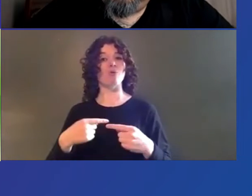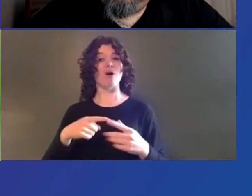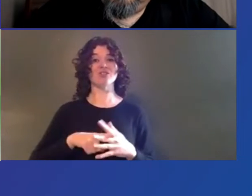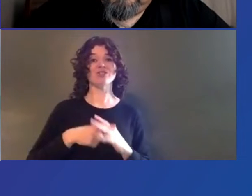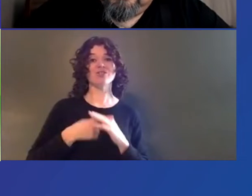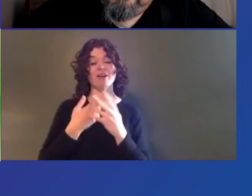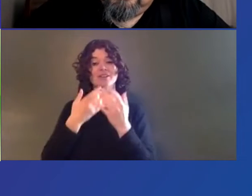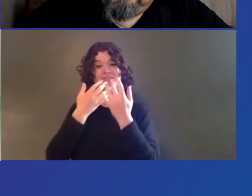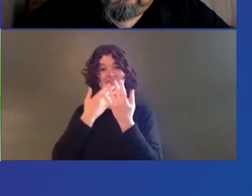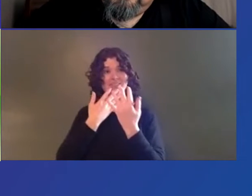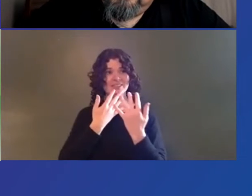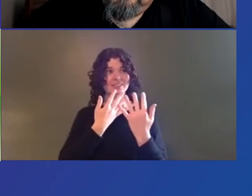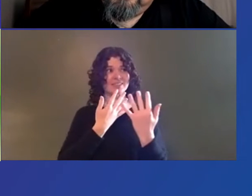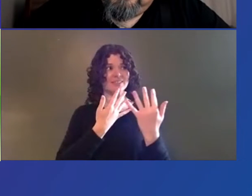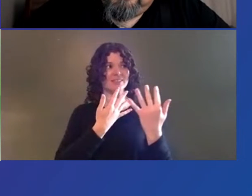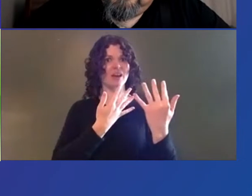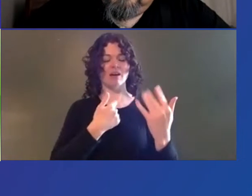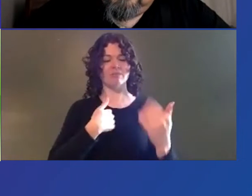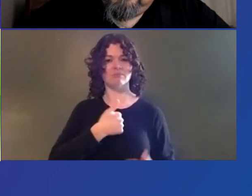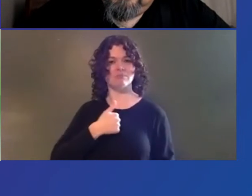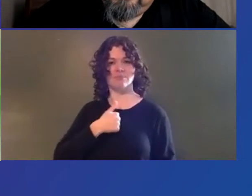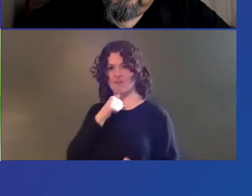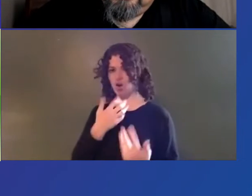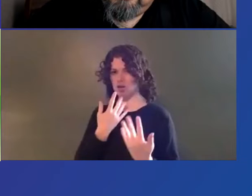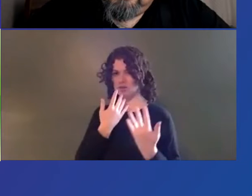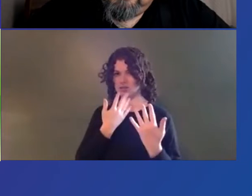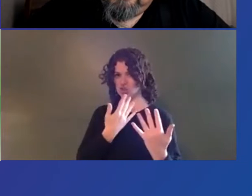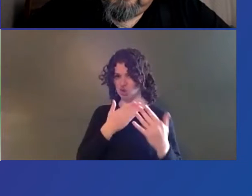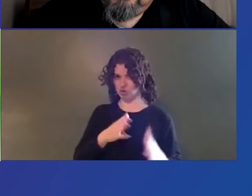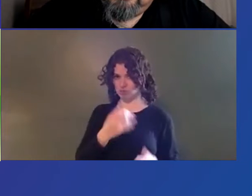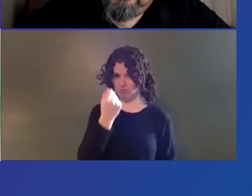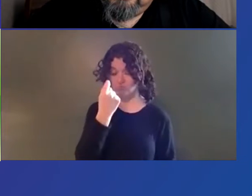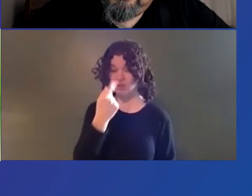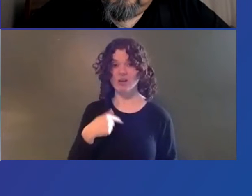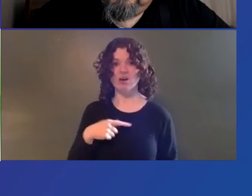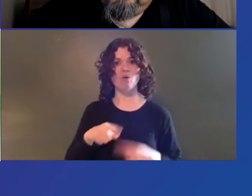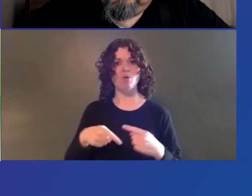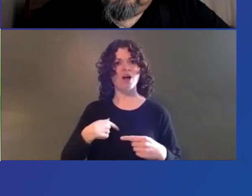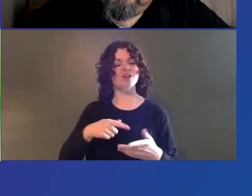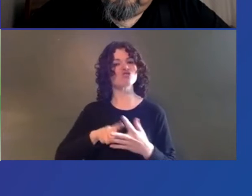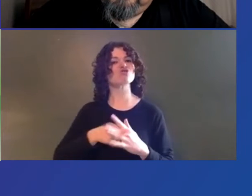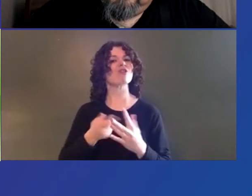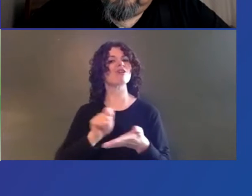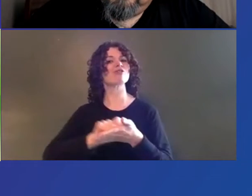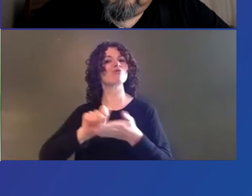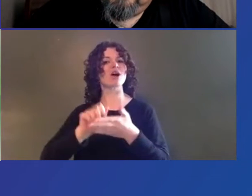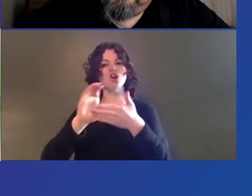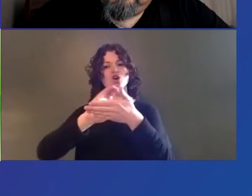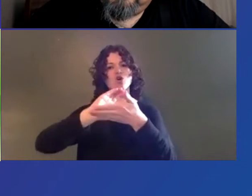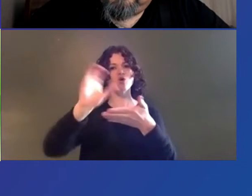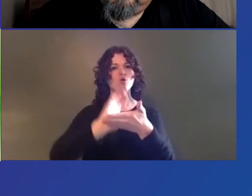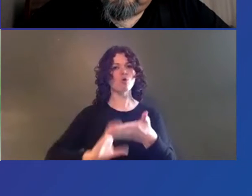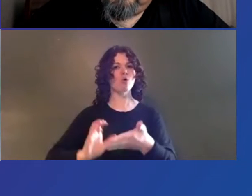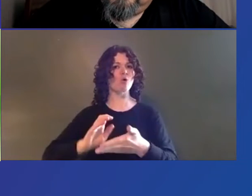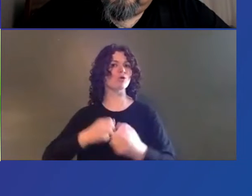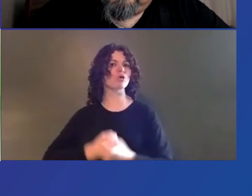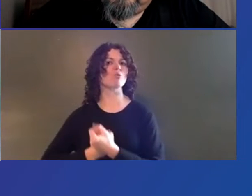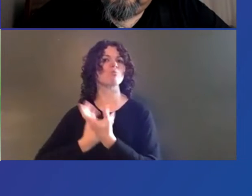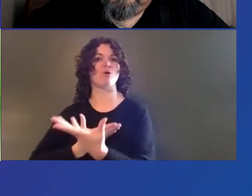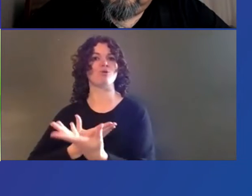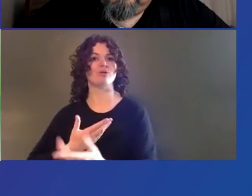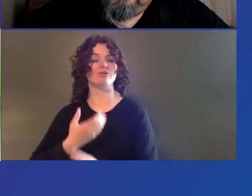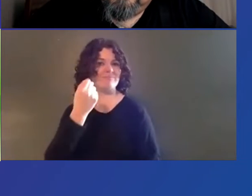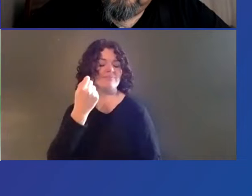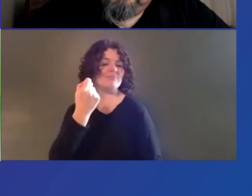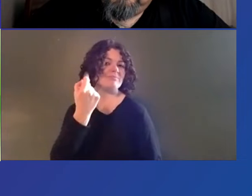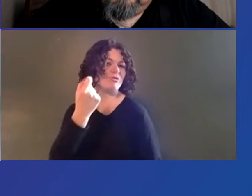wasn't a singer, from the moment I wrote choreo poems and I wasn't no writer, right? The